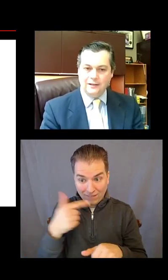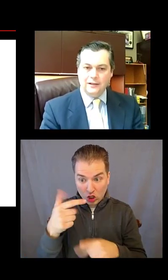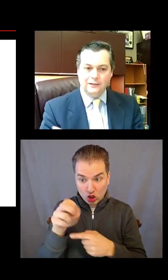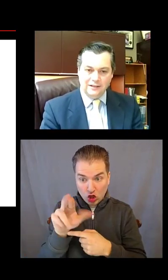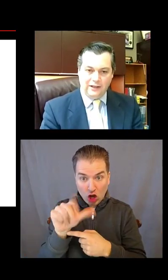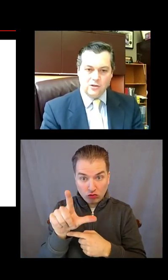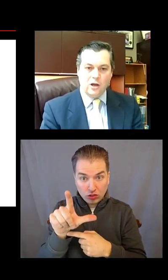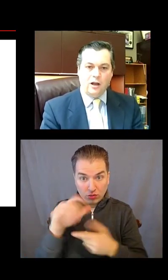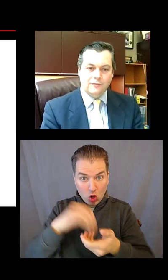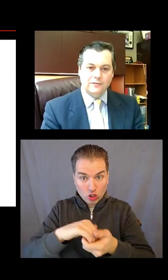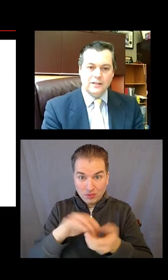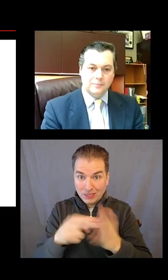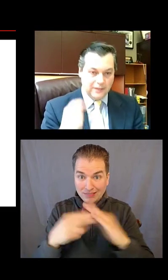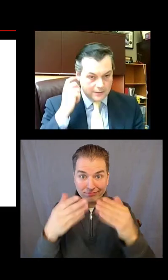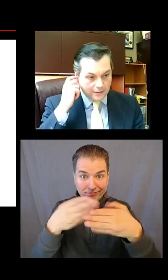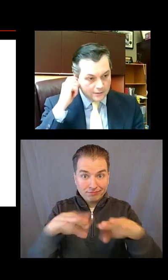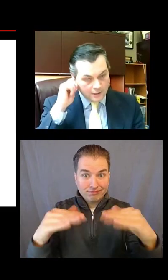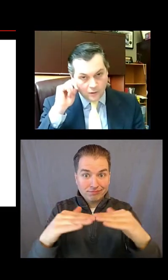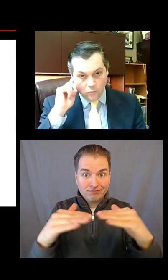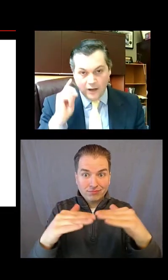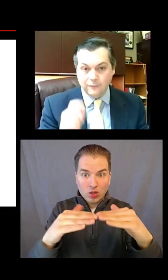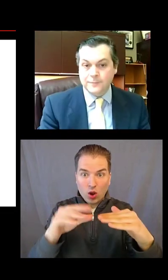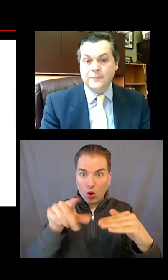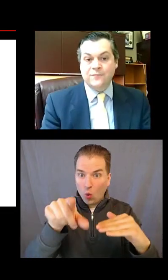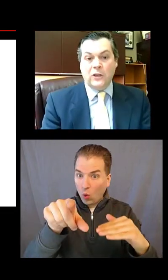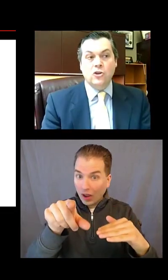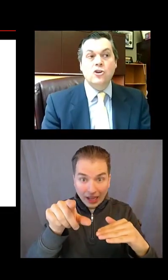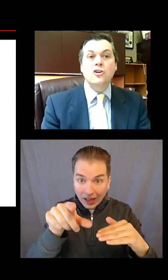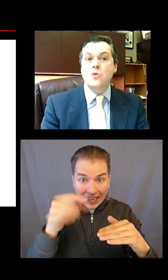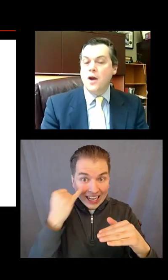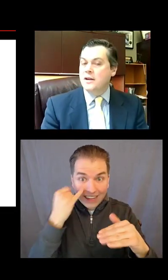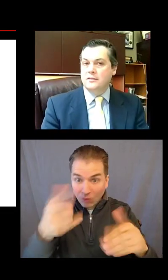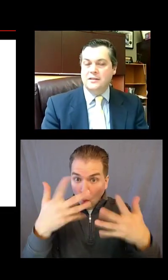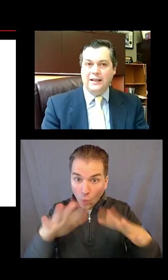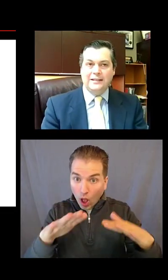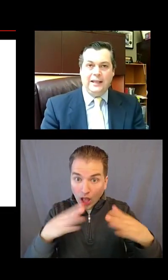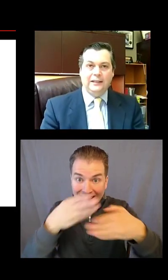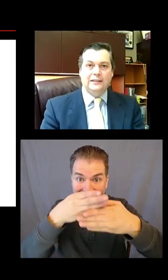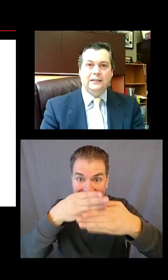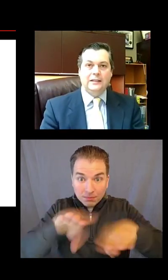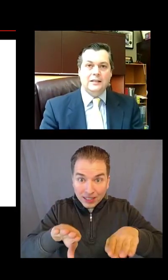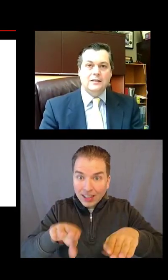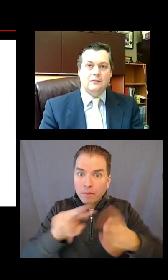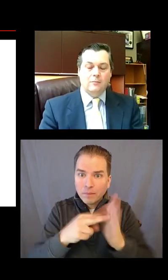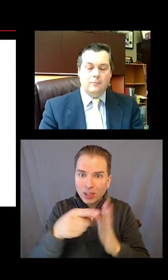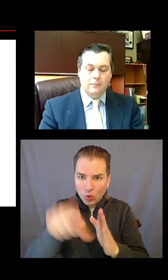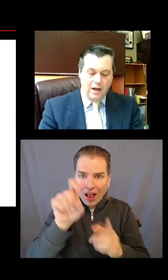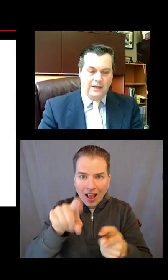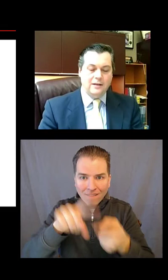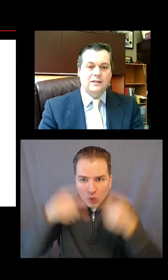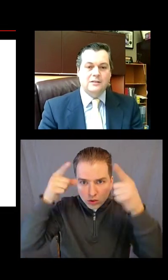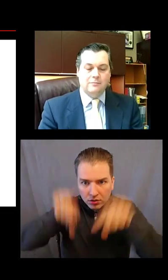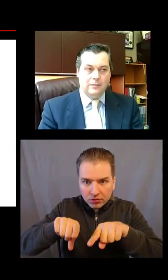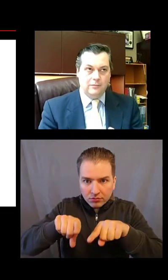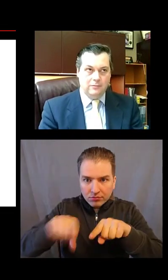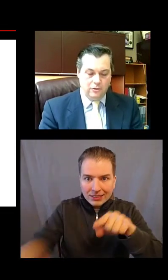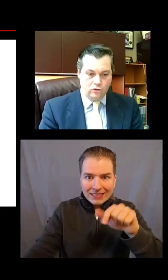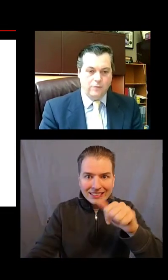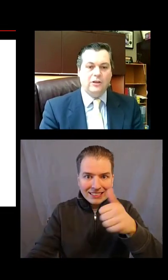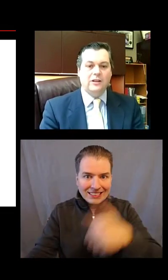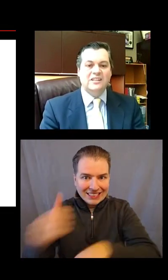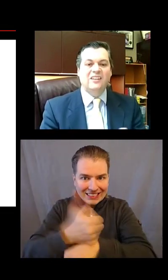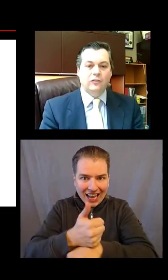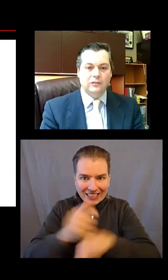their daily living off of this business. Well, you're going to want to dictate that the money